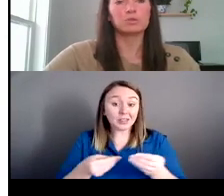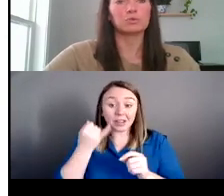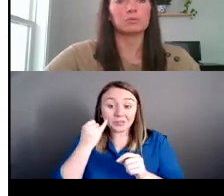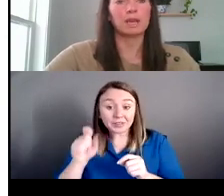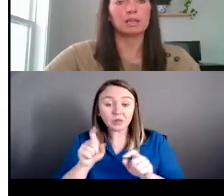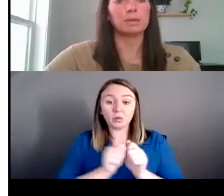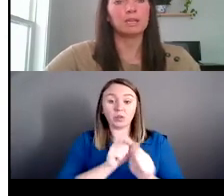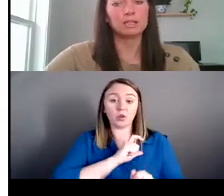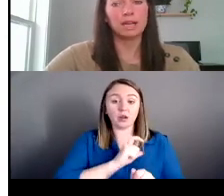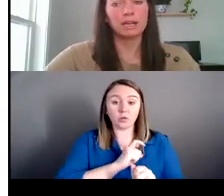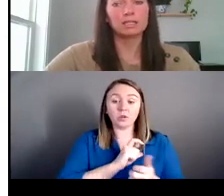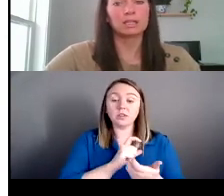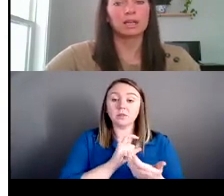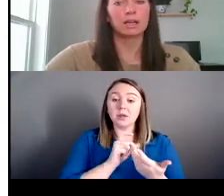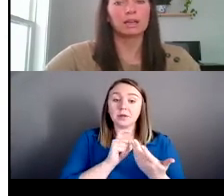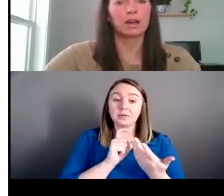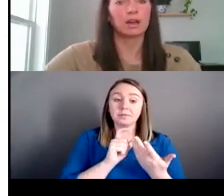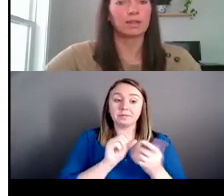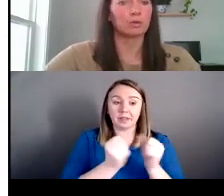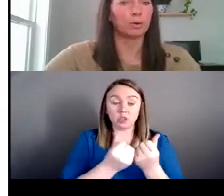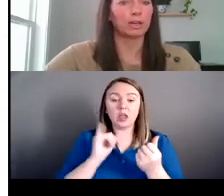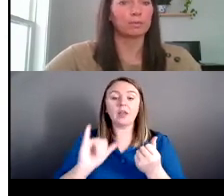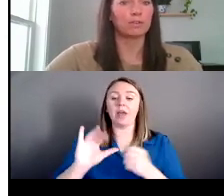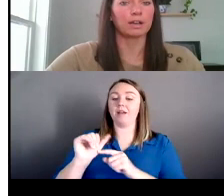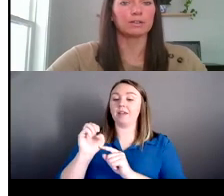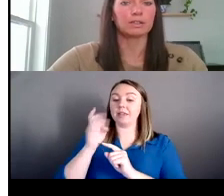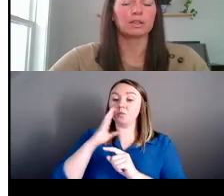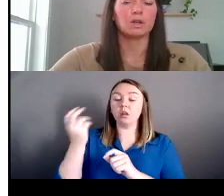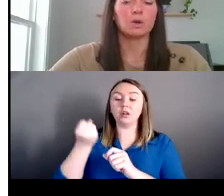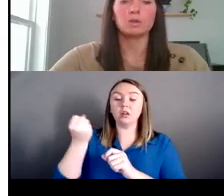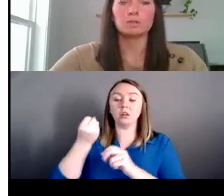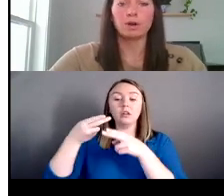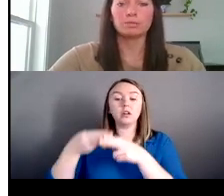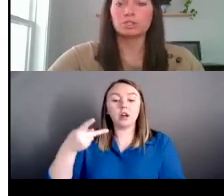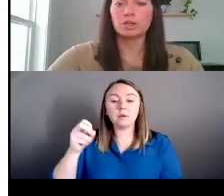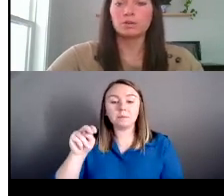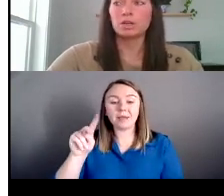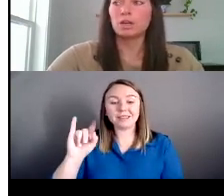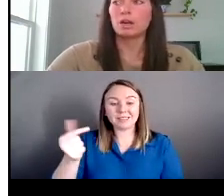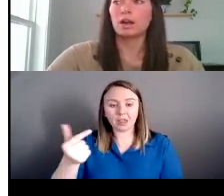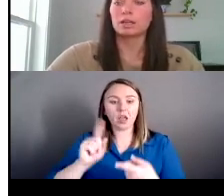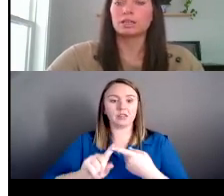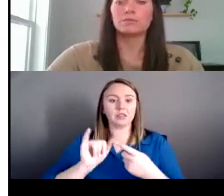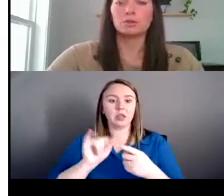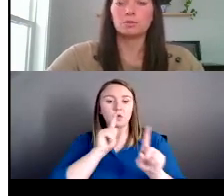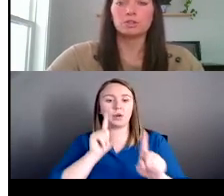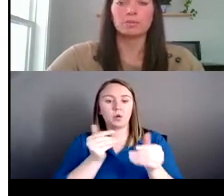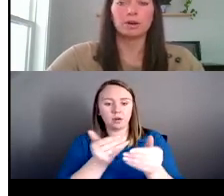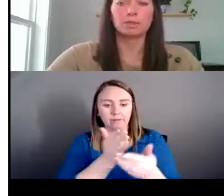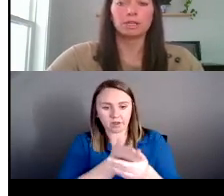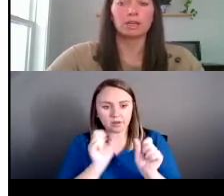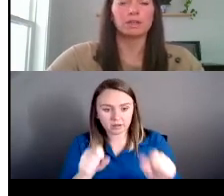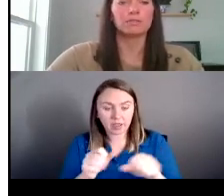case will just remain in pending status until that report can be filed. Once published, though, it is viewable